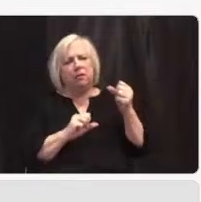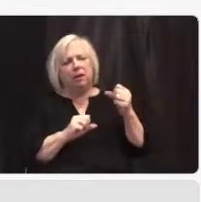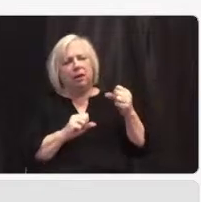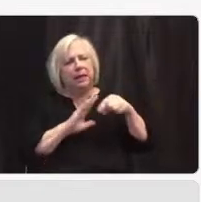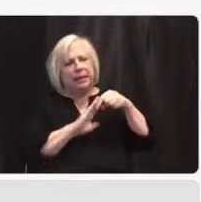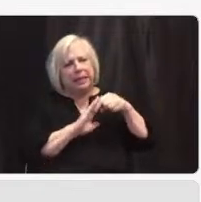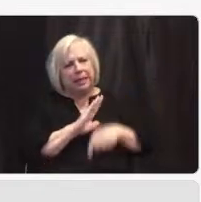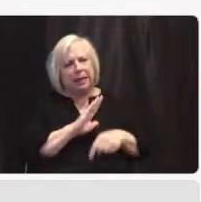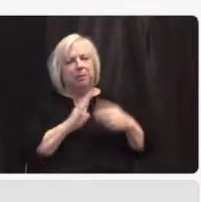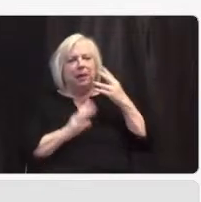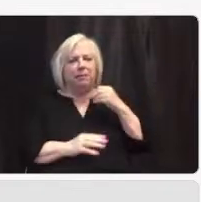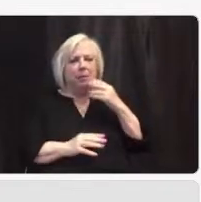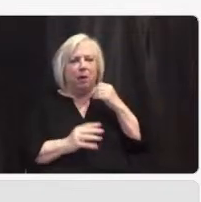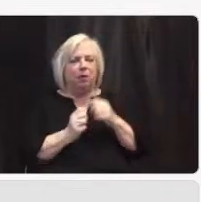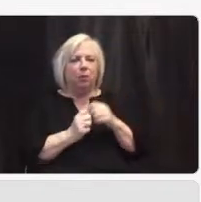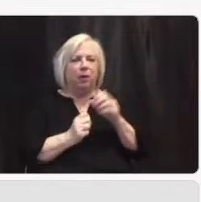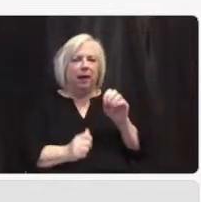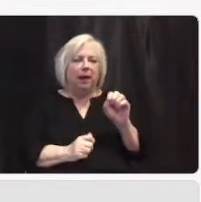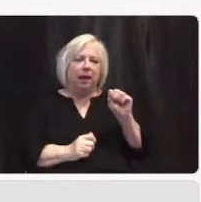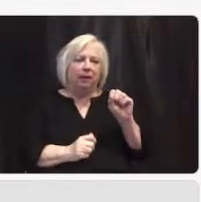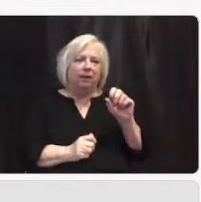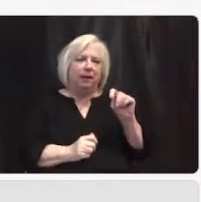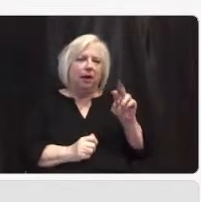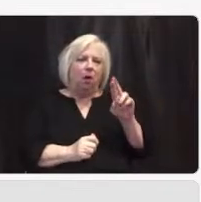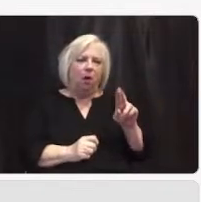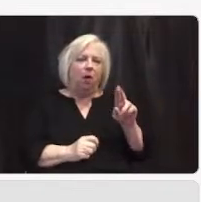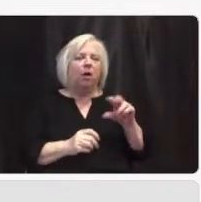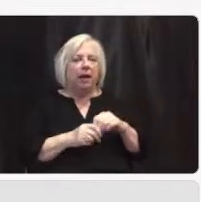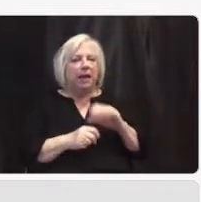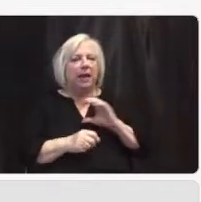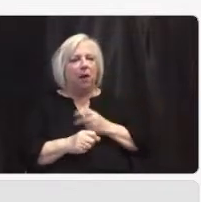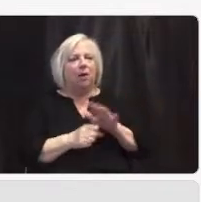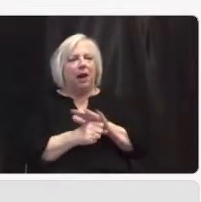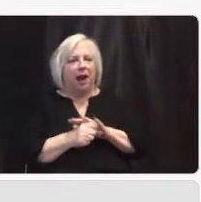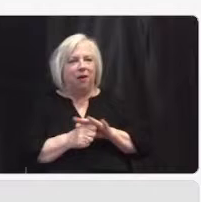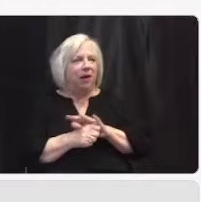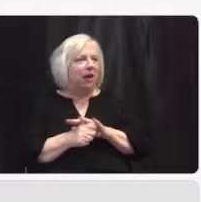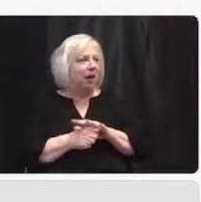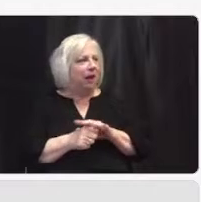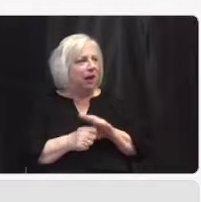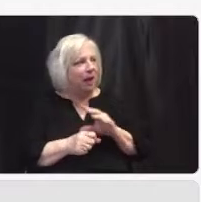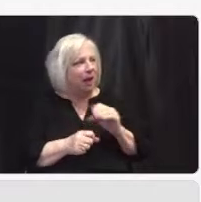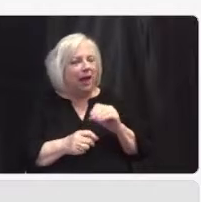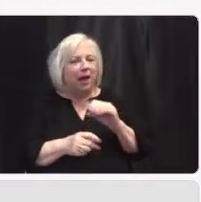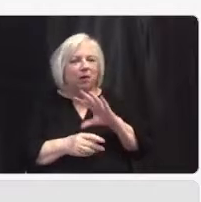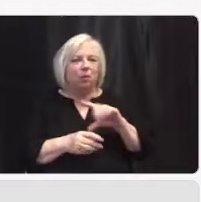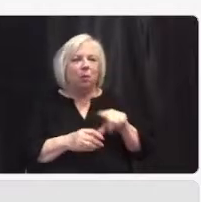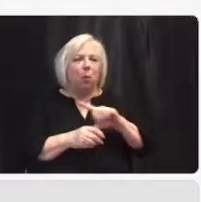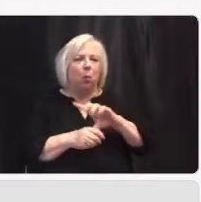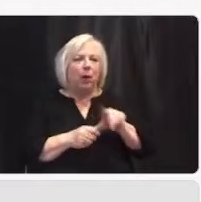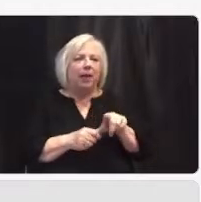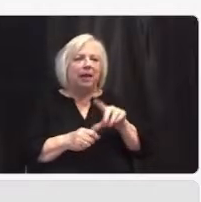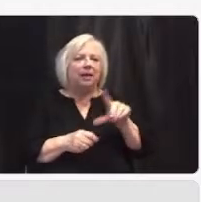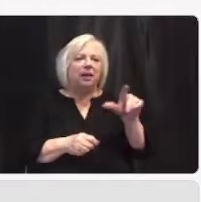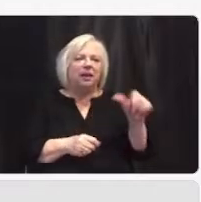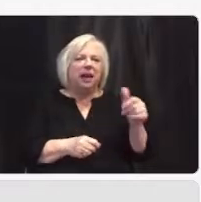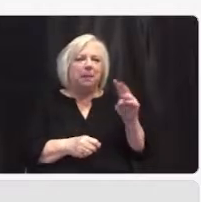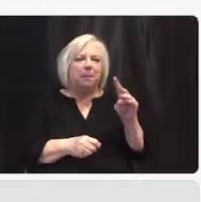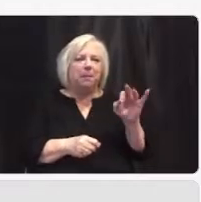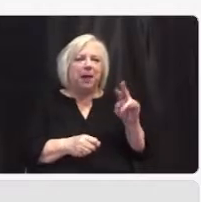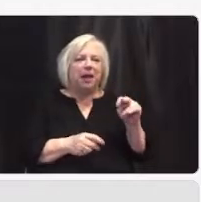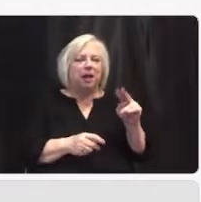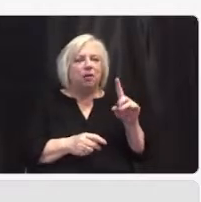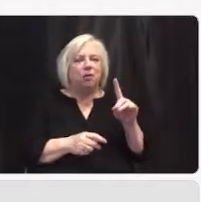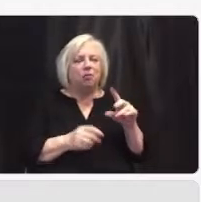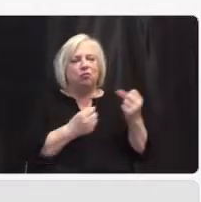renting short-term rentals in our proximity and is within a 10-minute drive of the property to